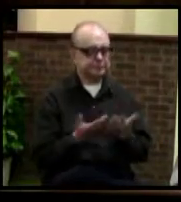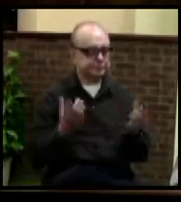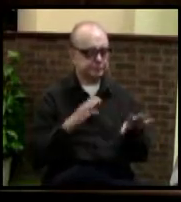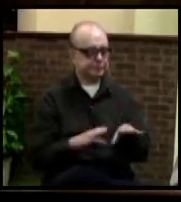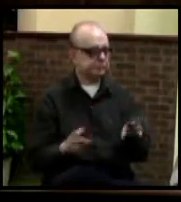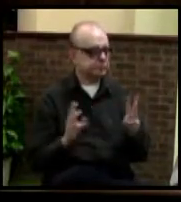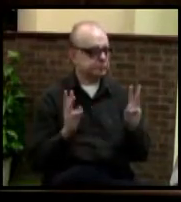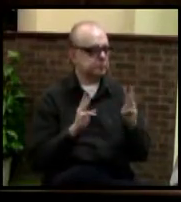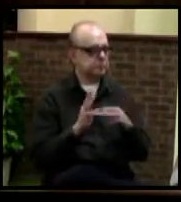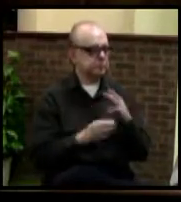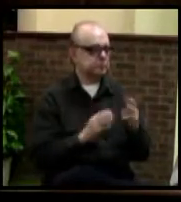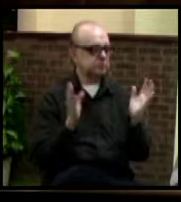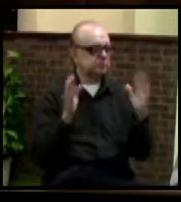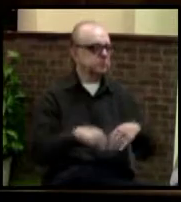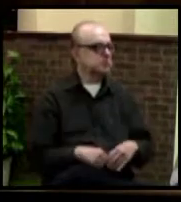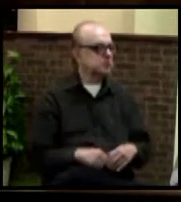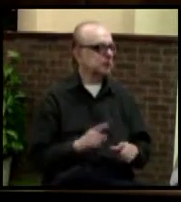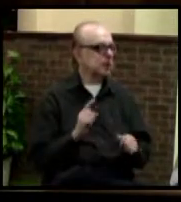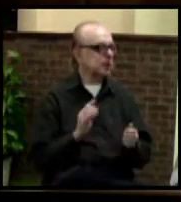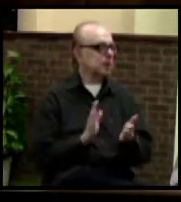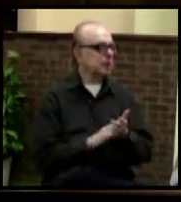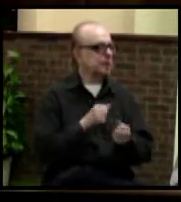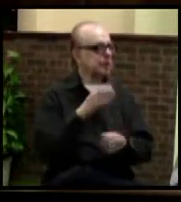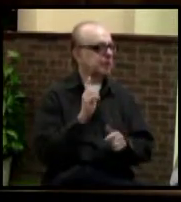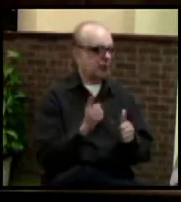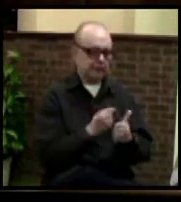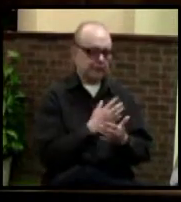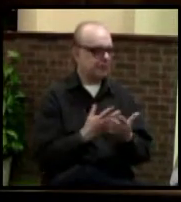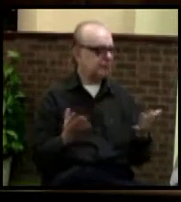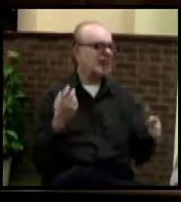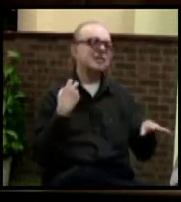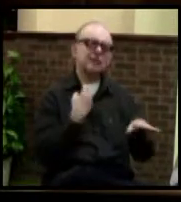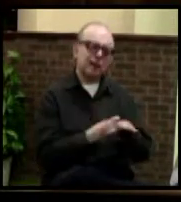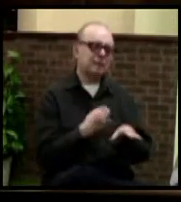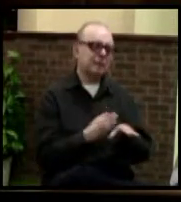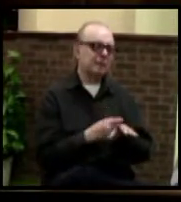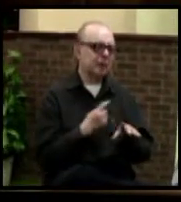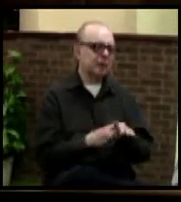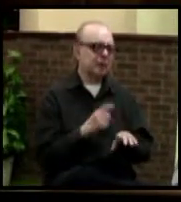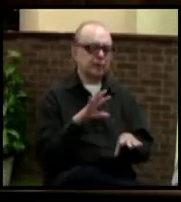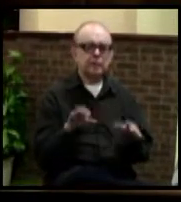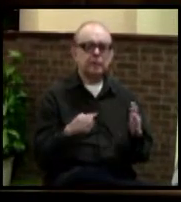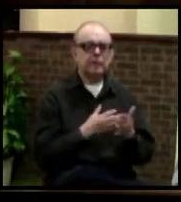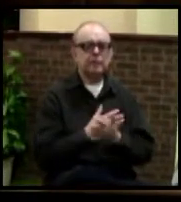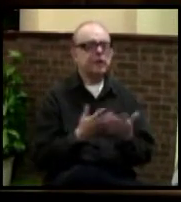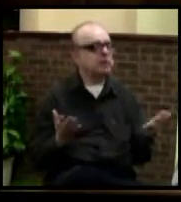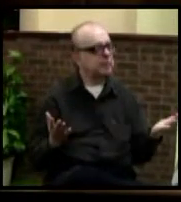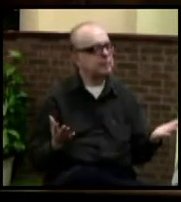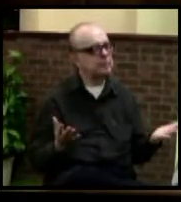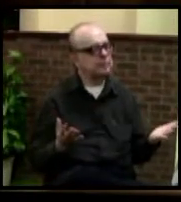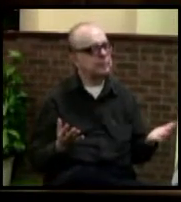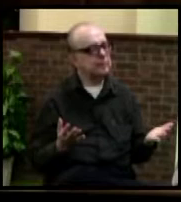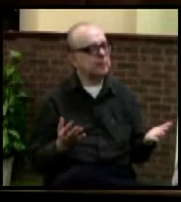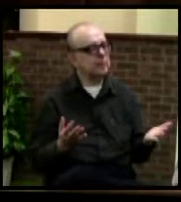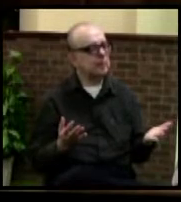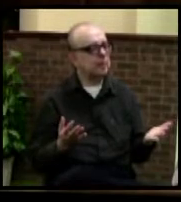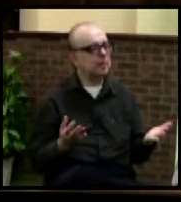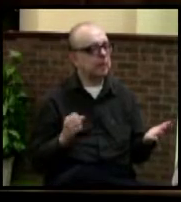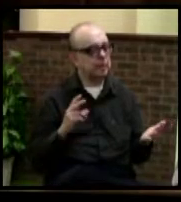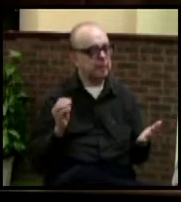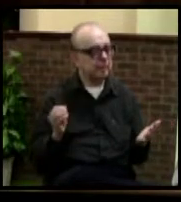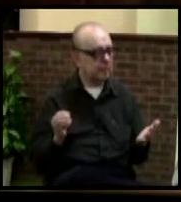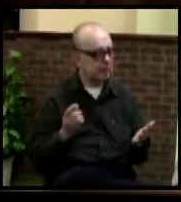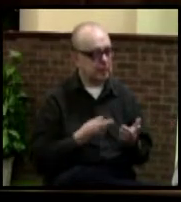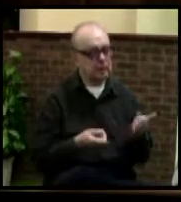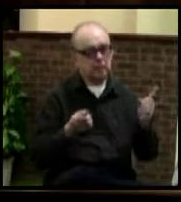thing you need to do when your world is falling apart is praise God. It's hard, but he says you do these things, okay?